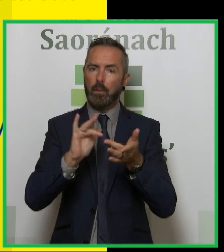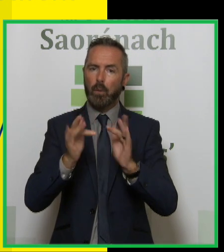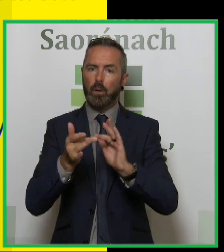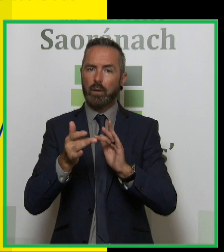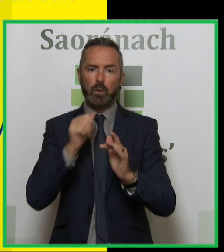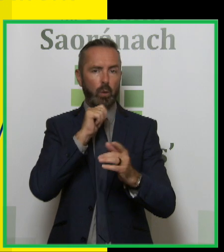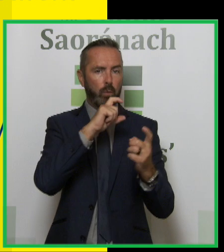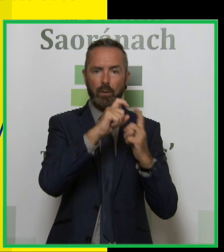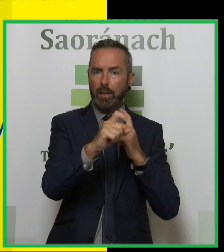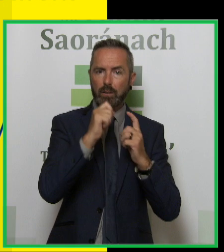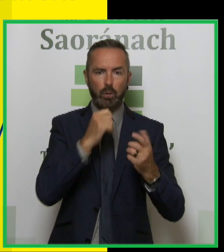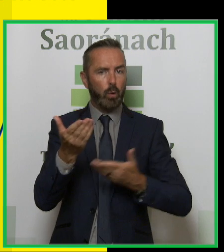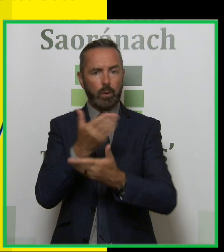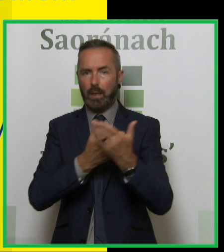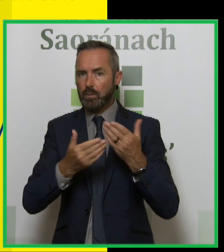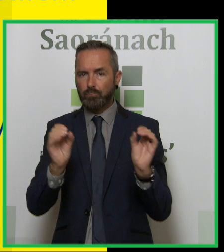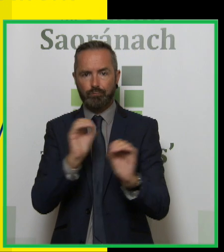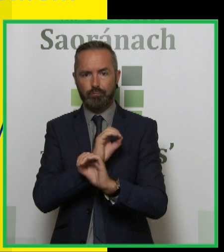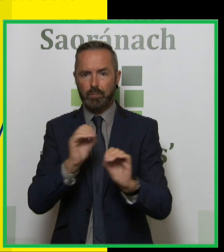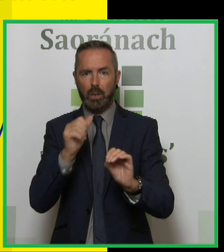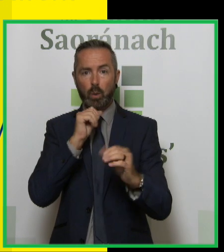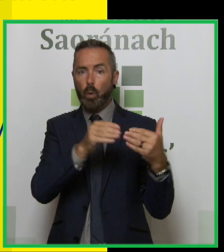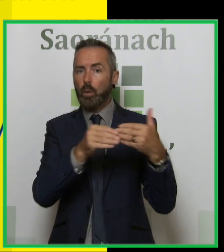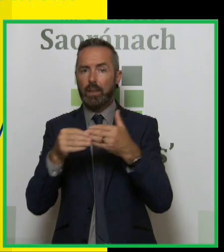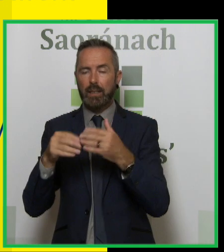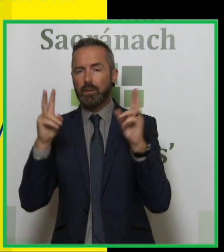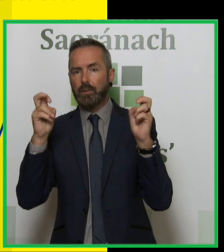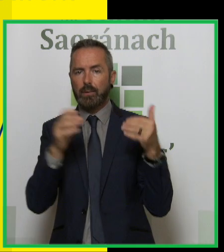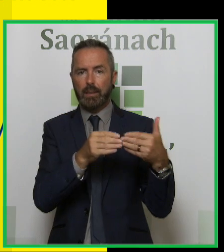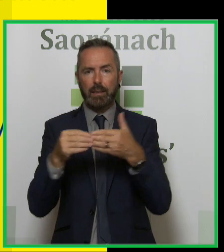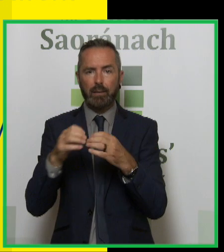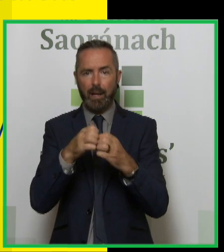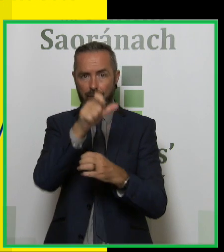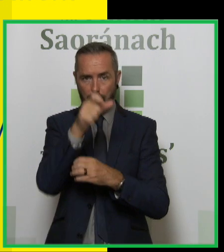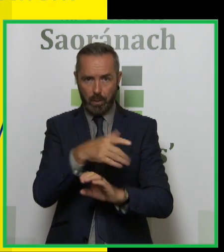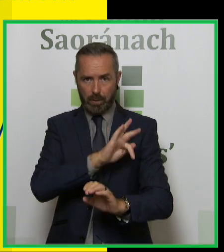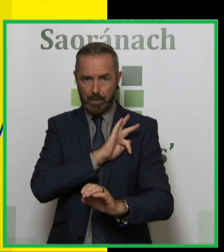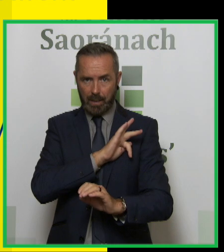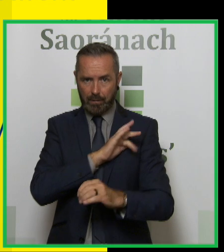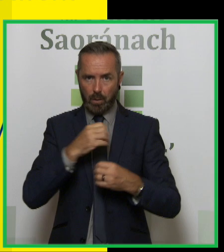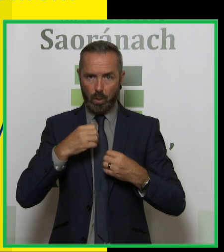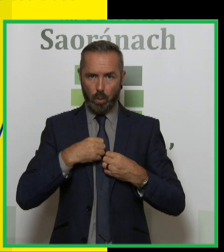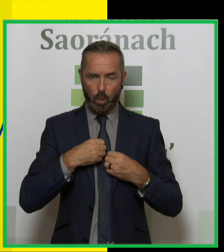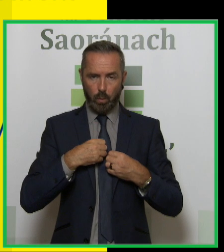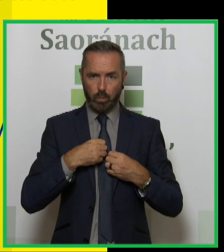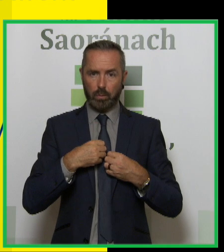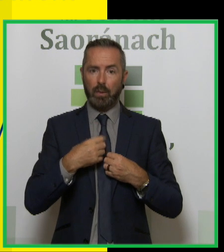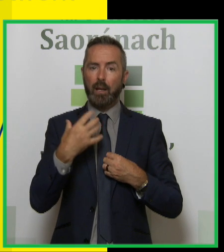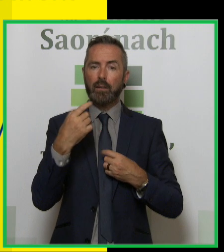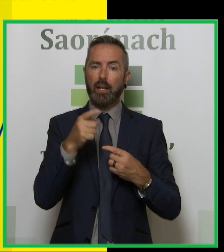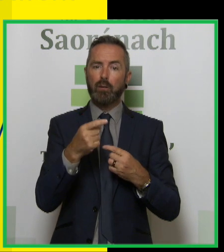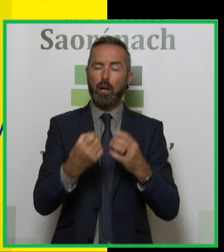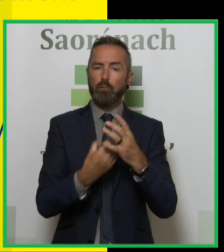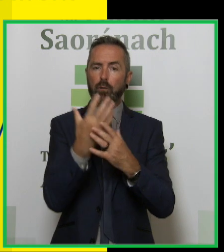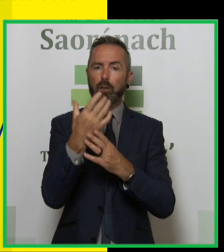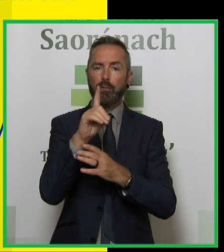no counsellors, there are no kind of leaders as such. Every single person in NA is a recovering drug addict, and all of the